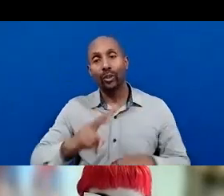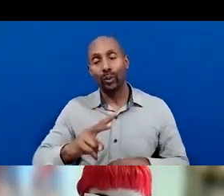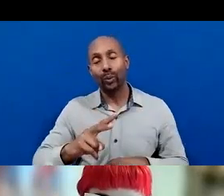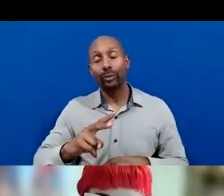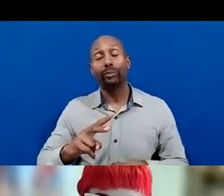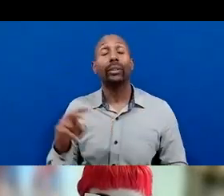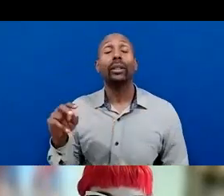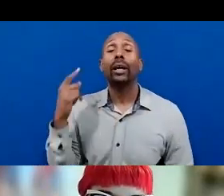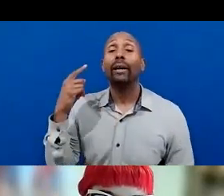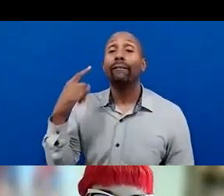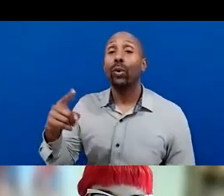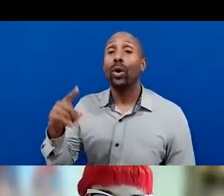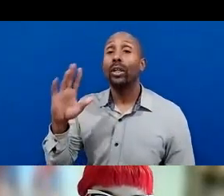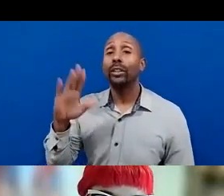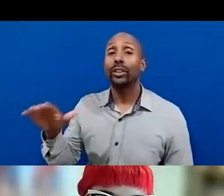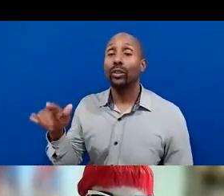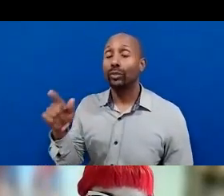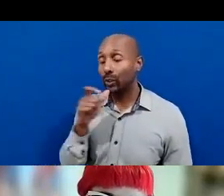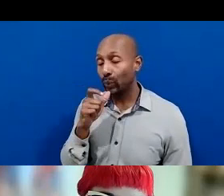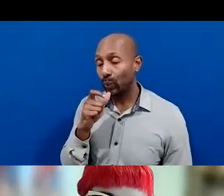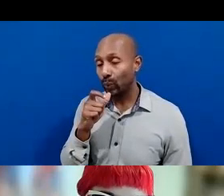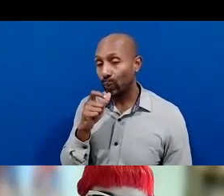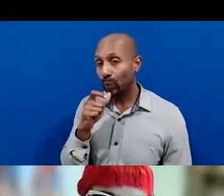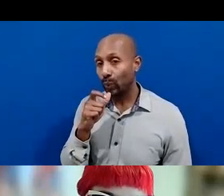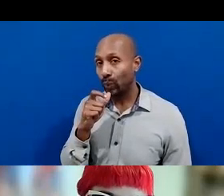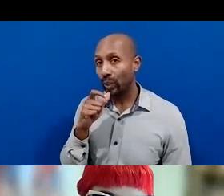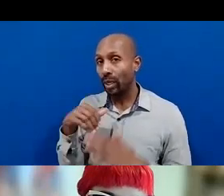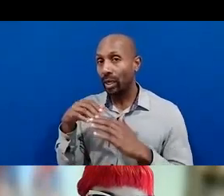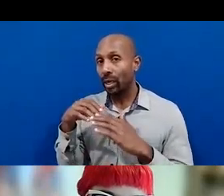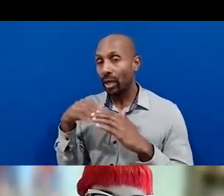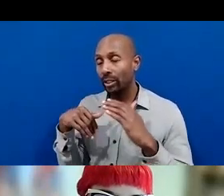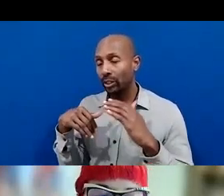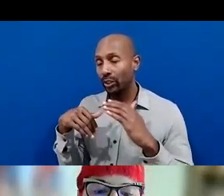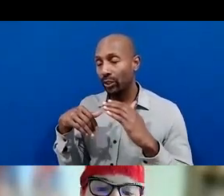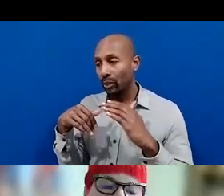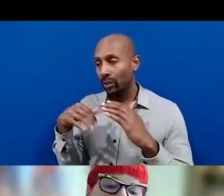37% effective at less than,